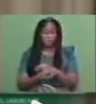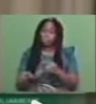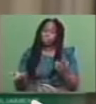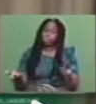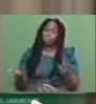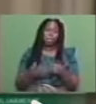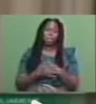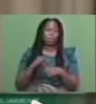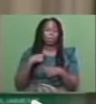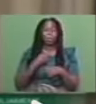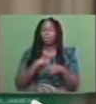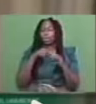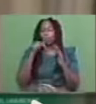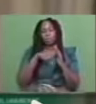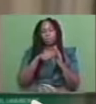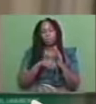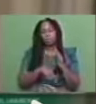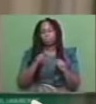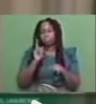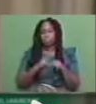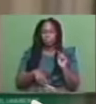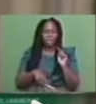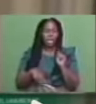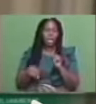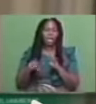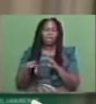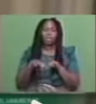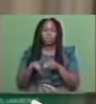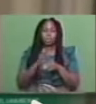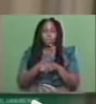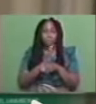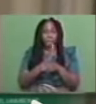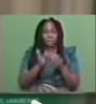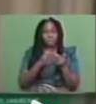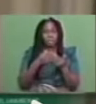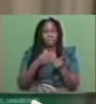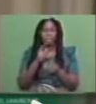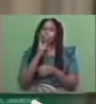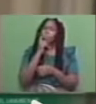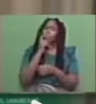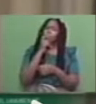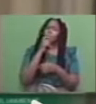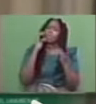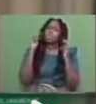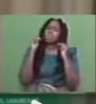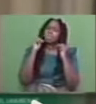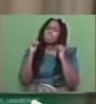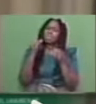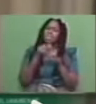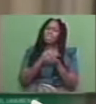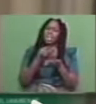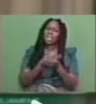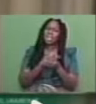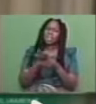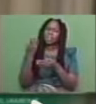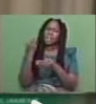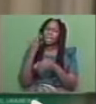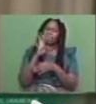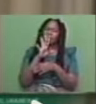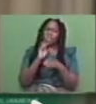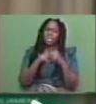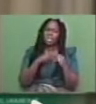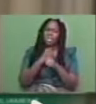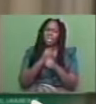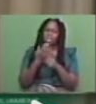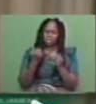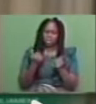years? Who was the Minister of Finance for the past 5 years? Who has brought us to where we are at